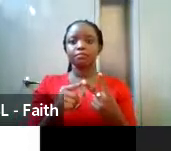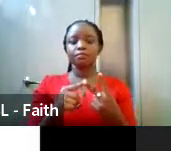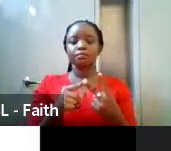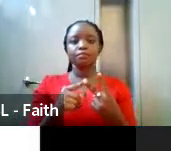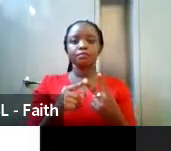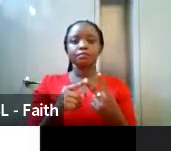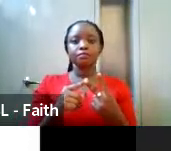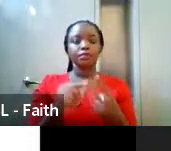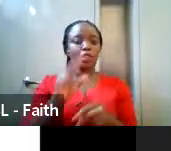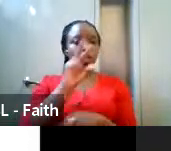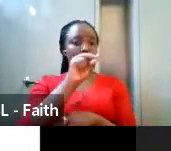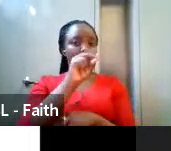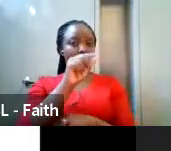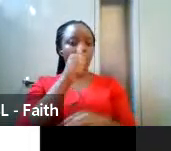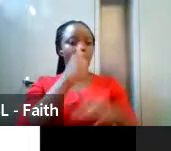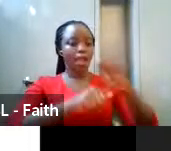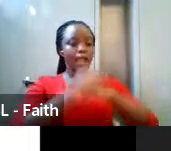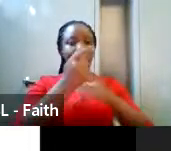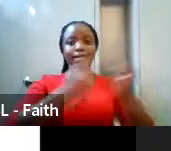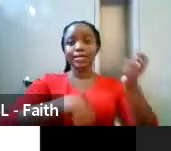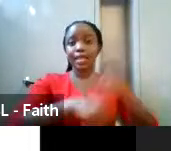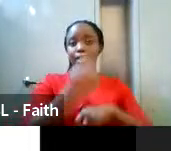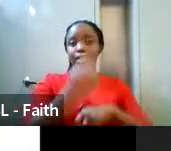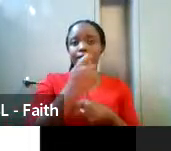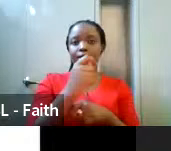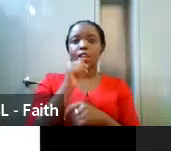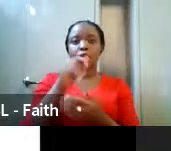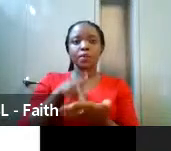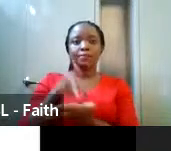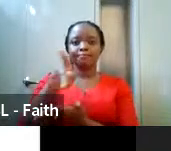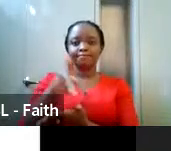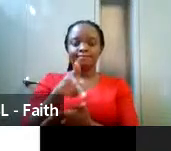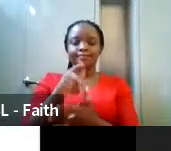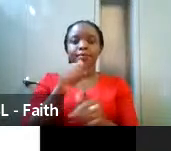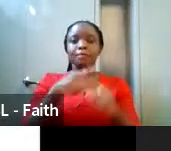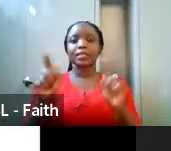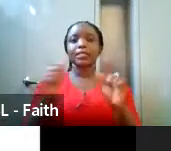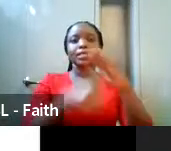No, this is under sales. Yeah, this is under sales.